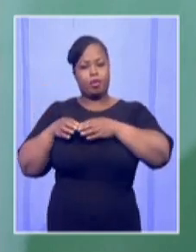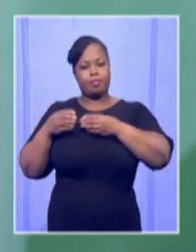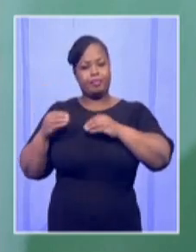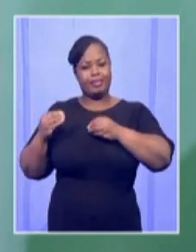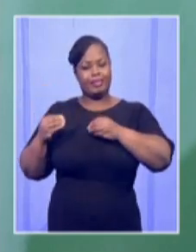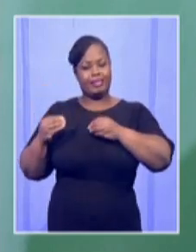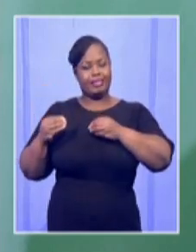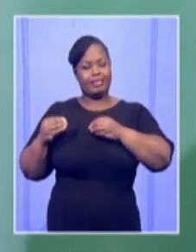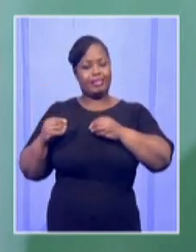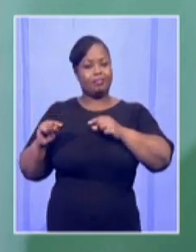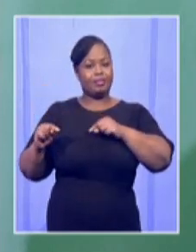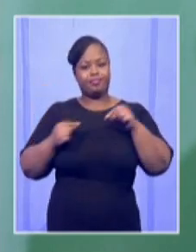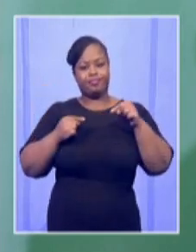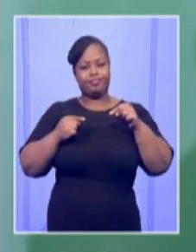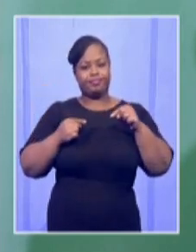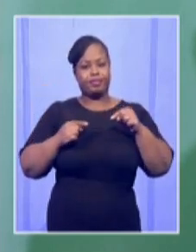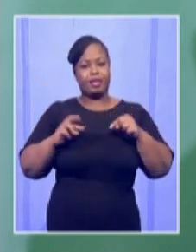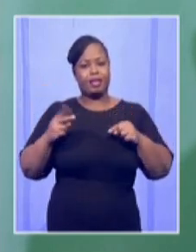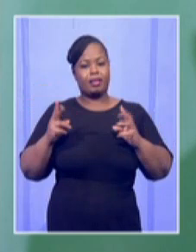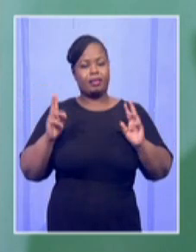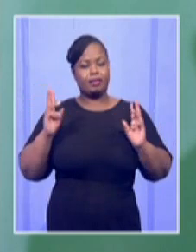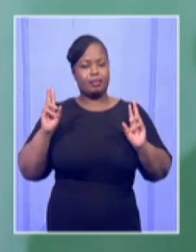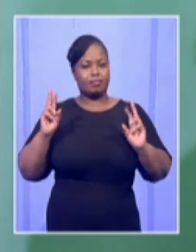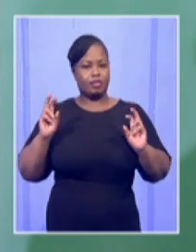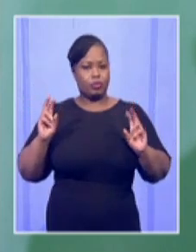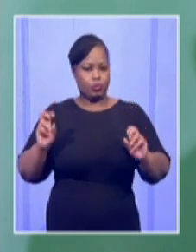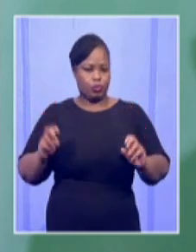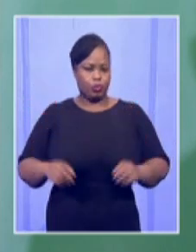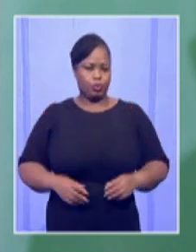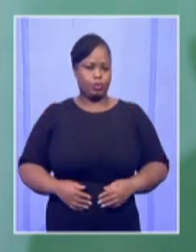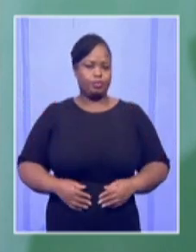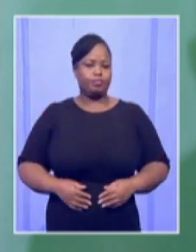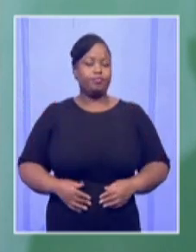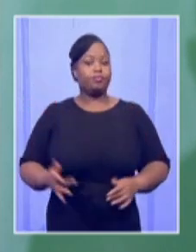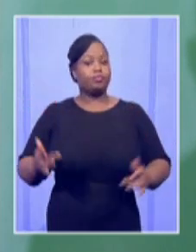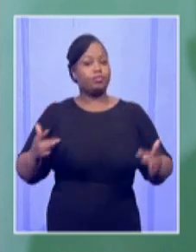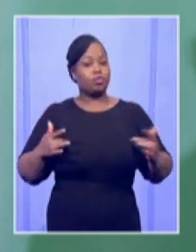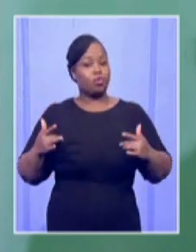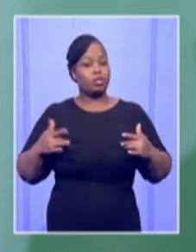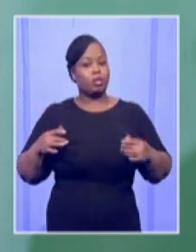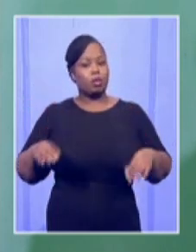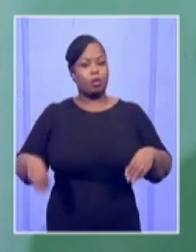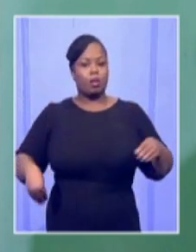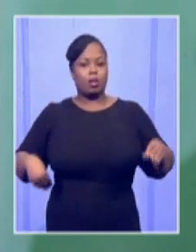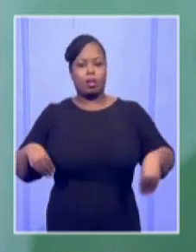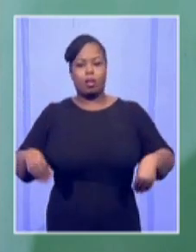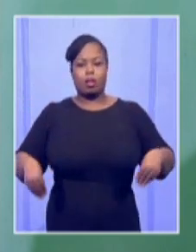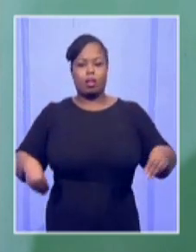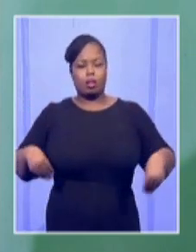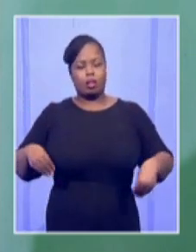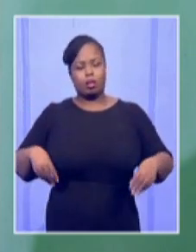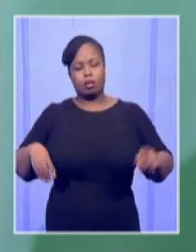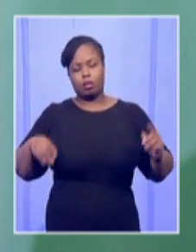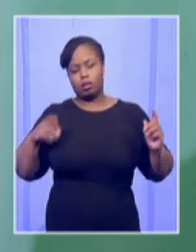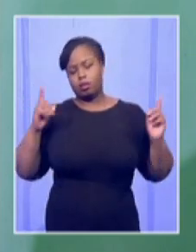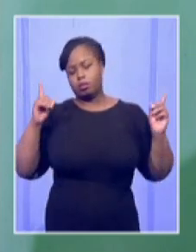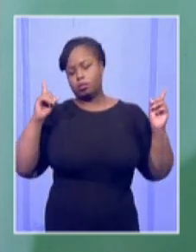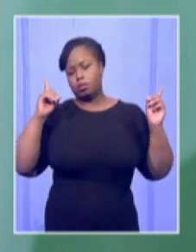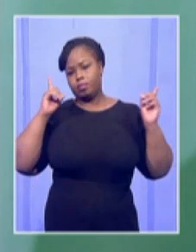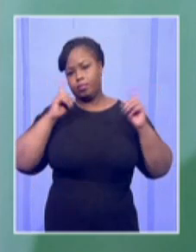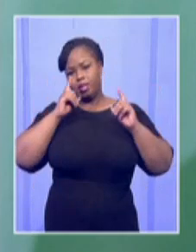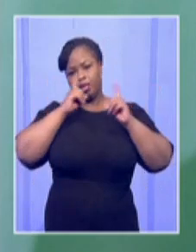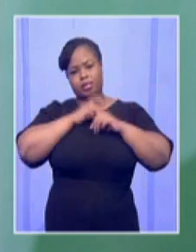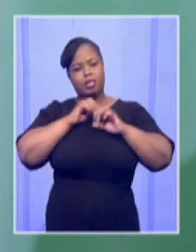challenged on those things. So there was concerns around corruption that complicated the whole story.